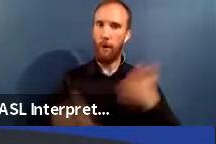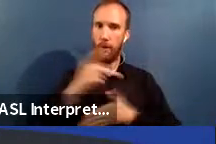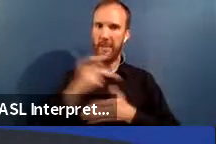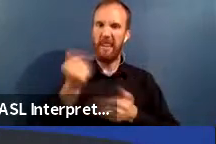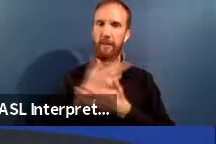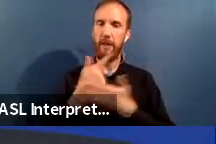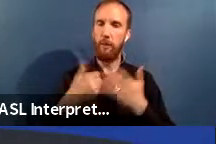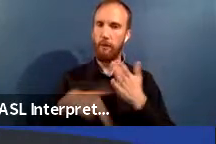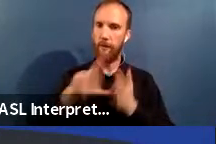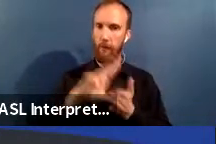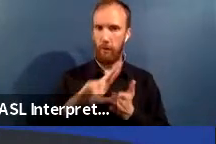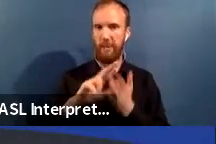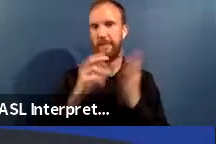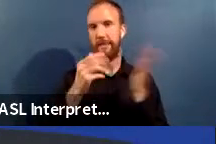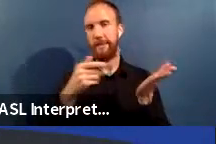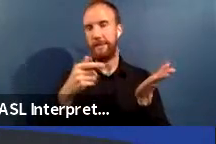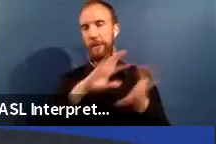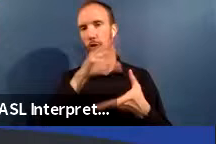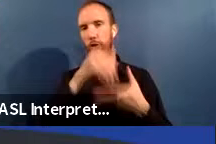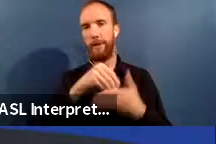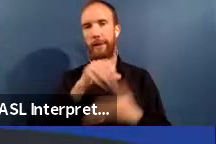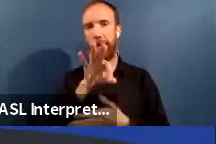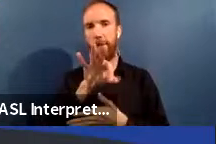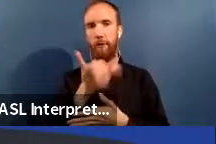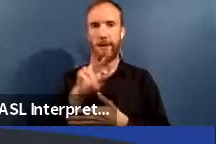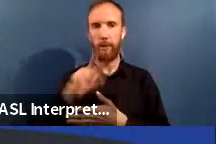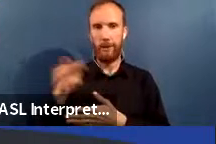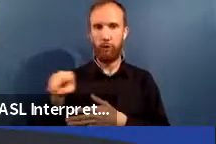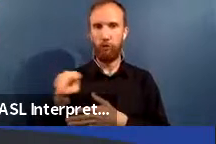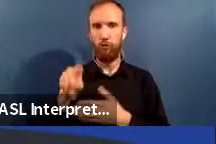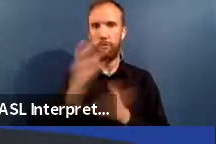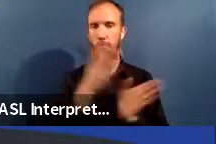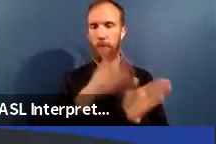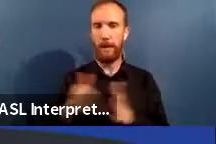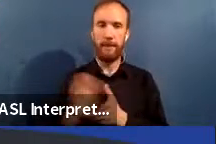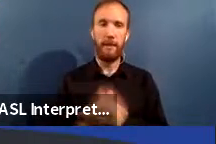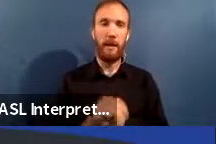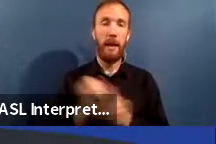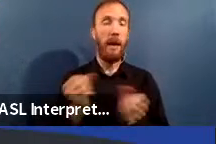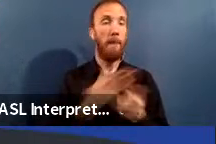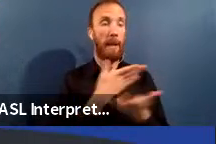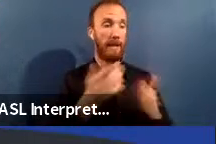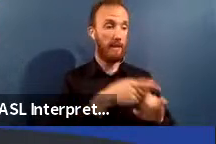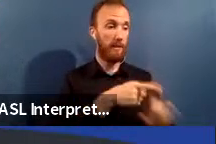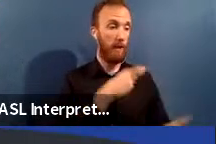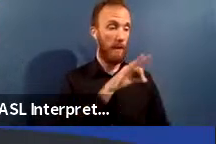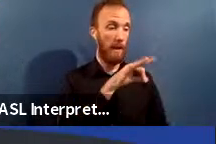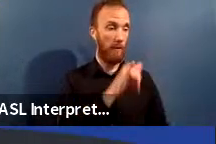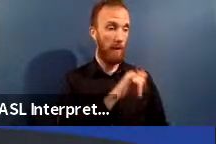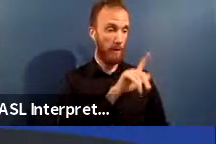the FY22 capital plan. Many of the budget categories from FY21 will be